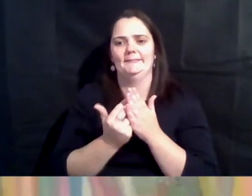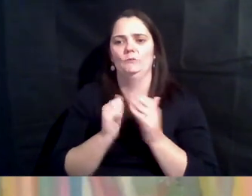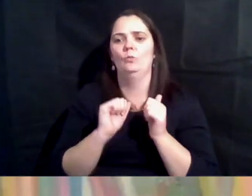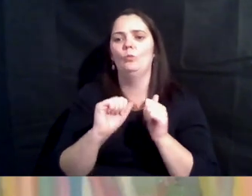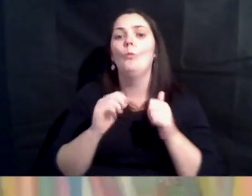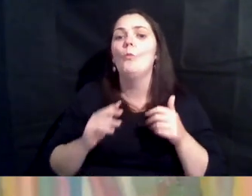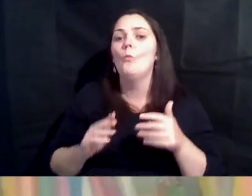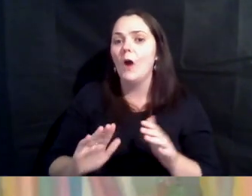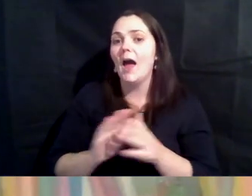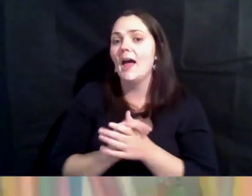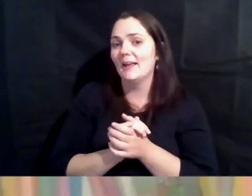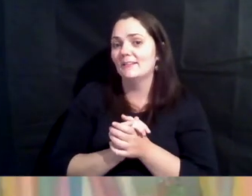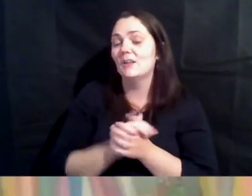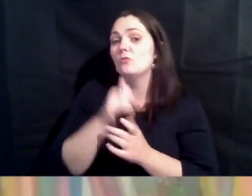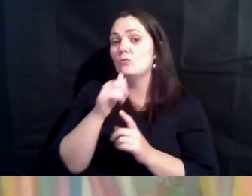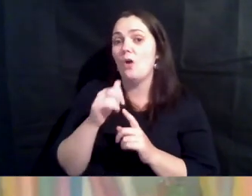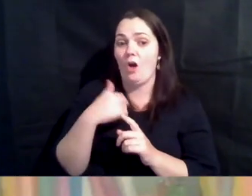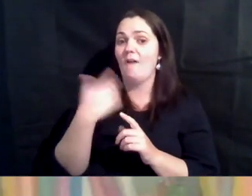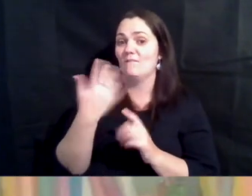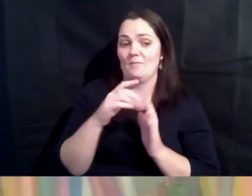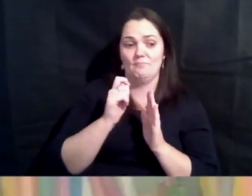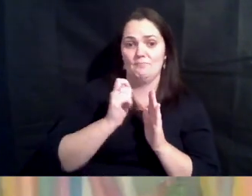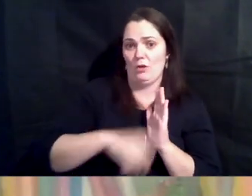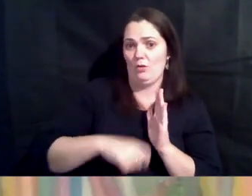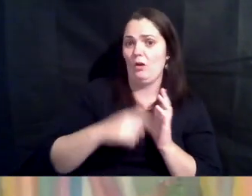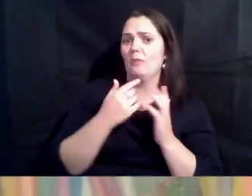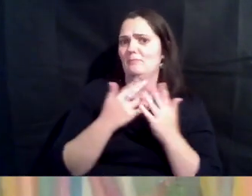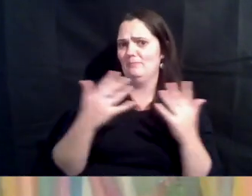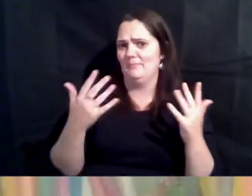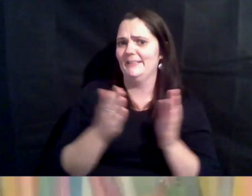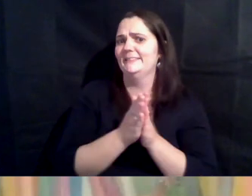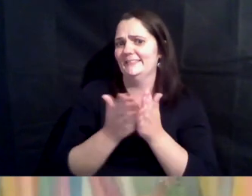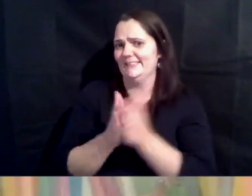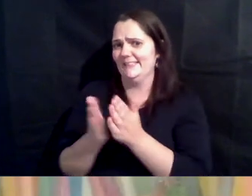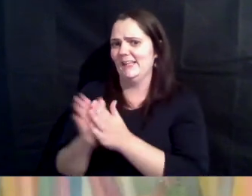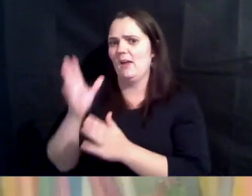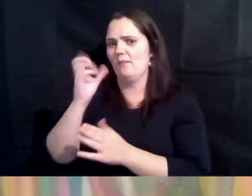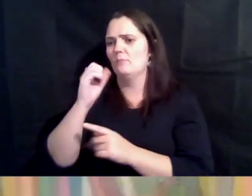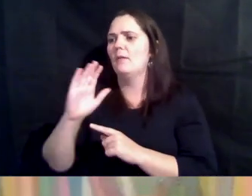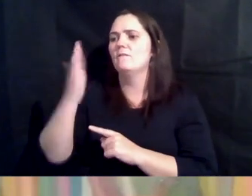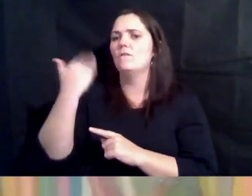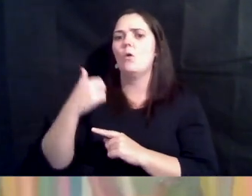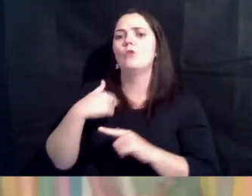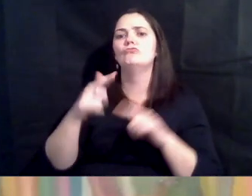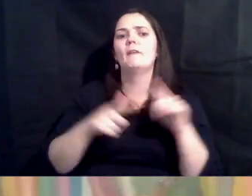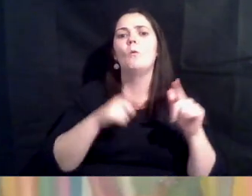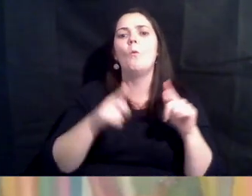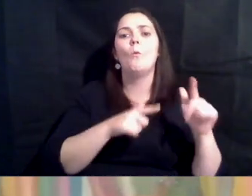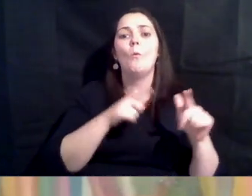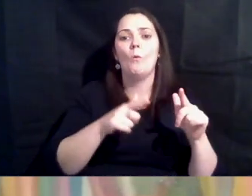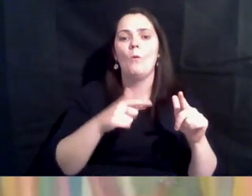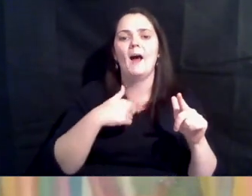And I've bought a lot of zines. There's one zine that when we were allowed to travel, I used all around